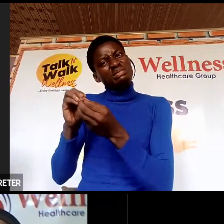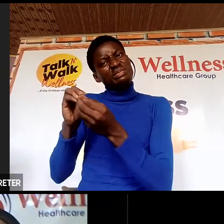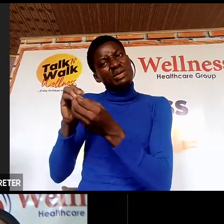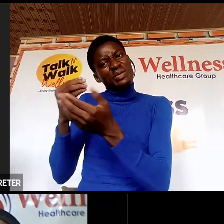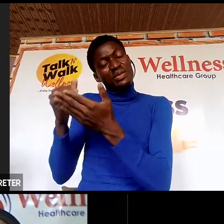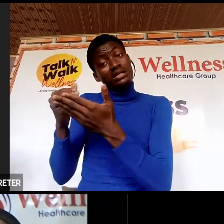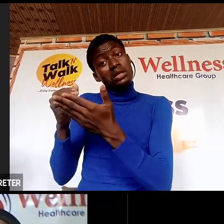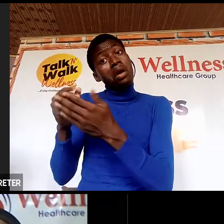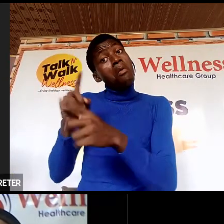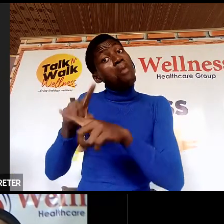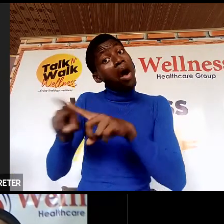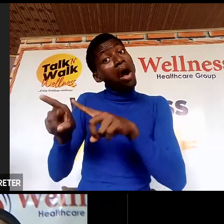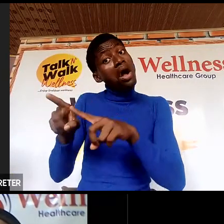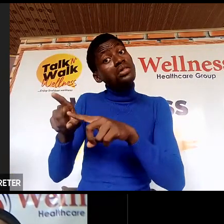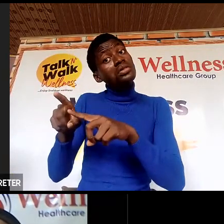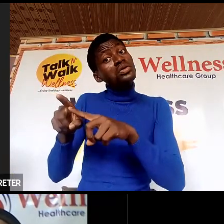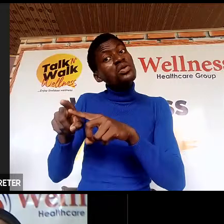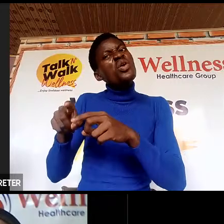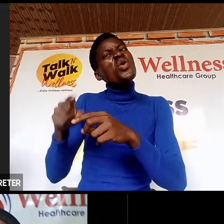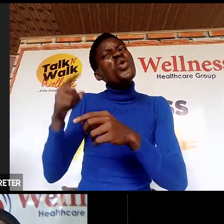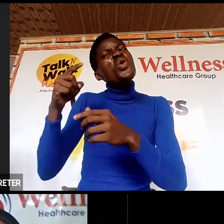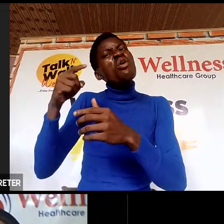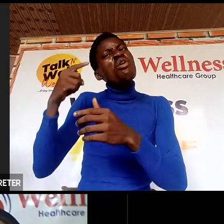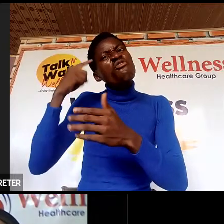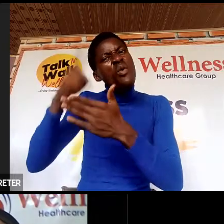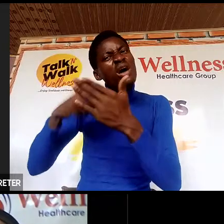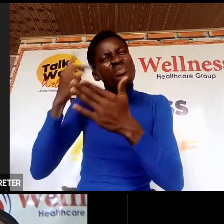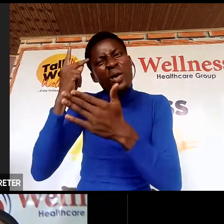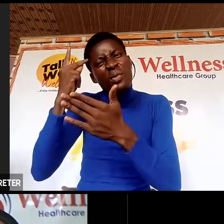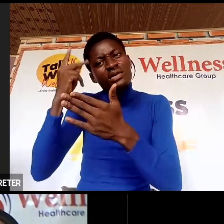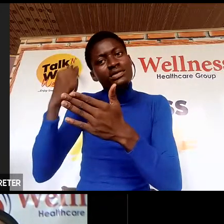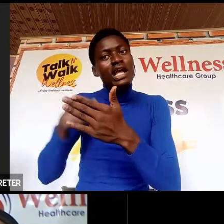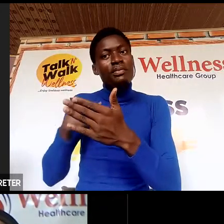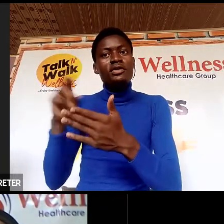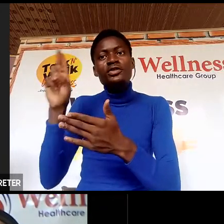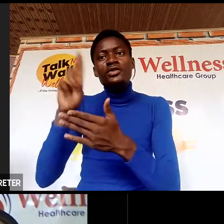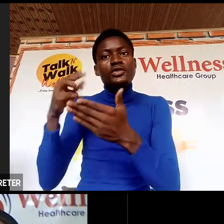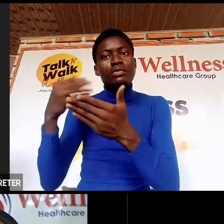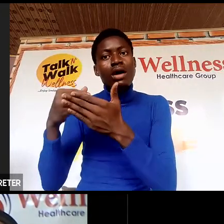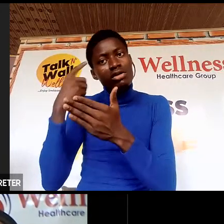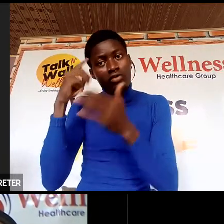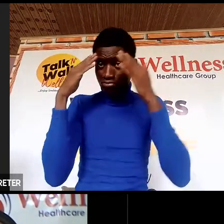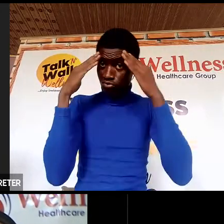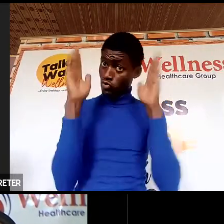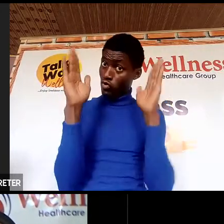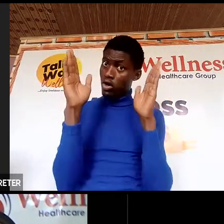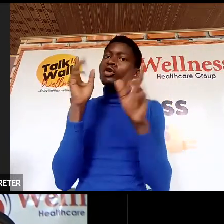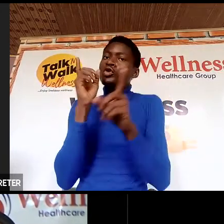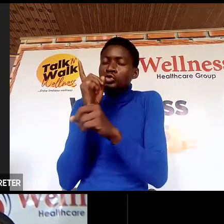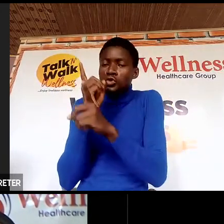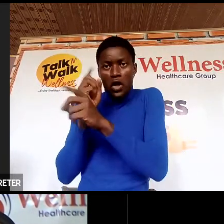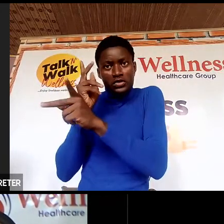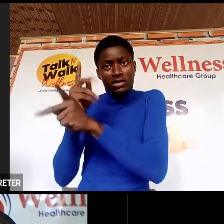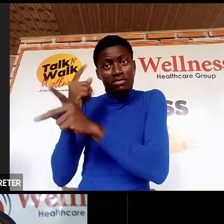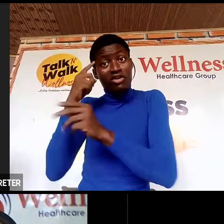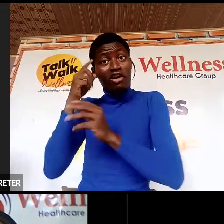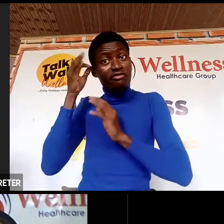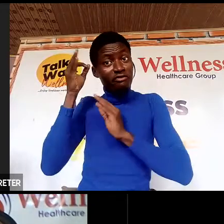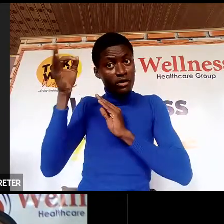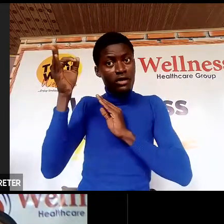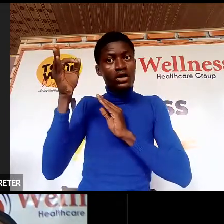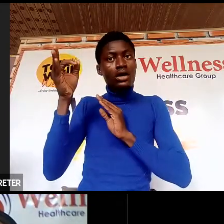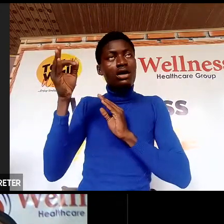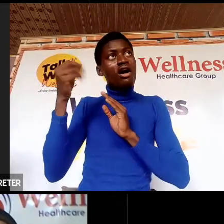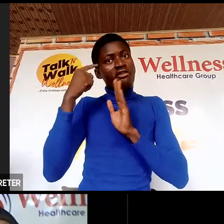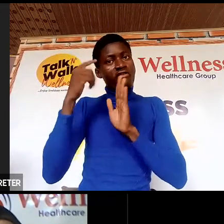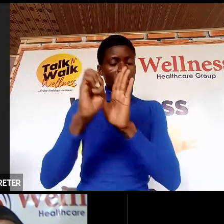also try to save for specific things as well. So assuming I want to plan for my children's school fees, I can